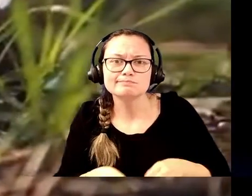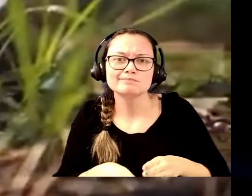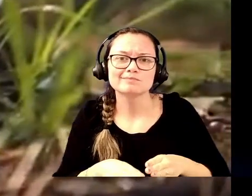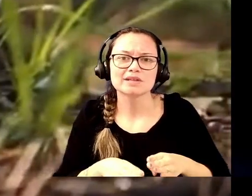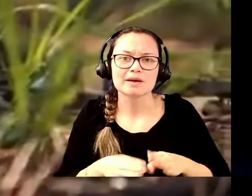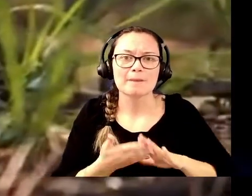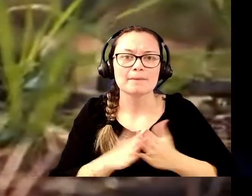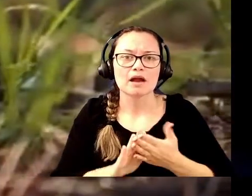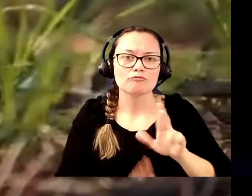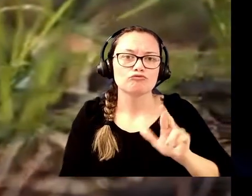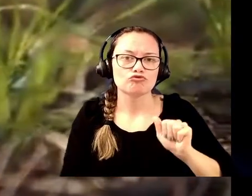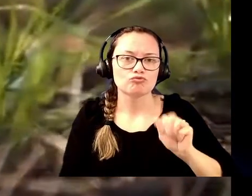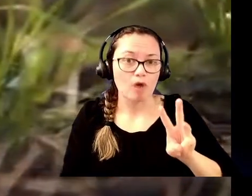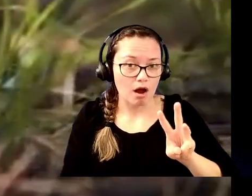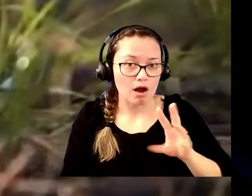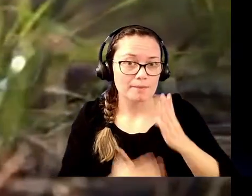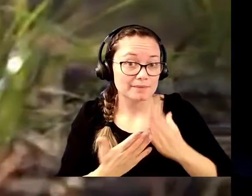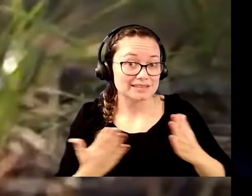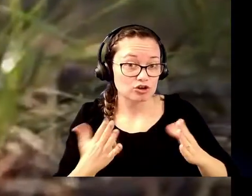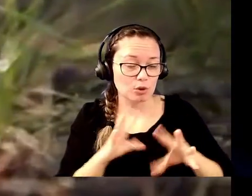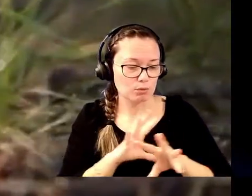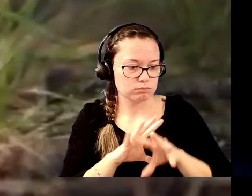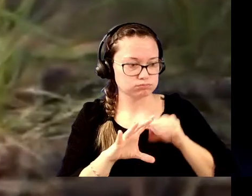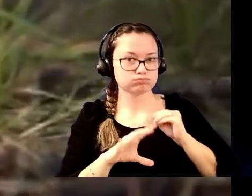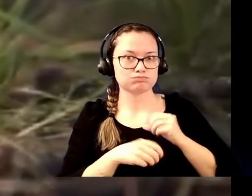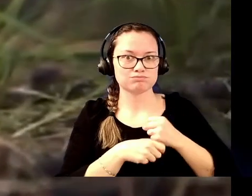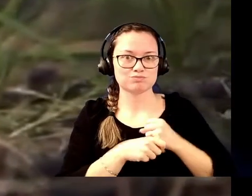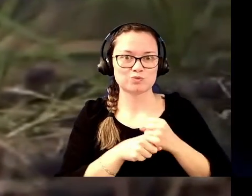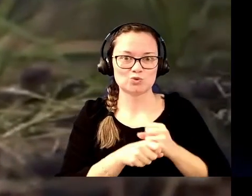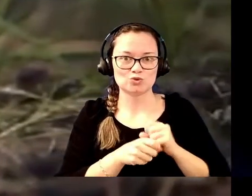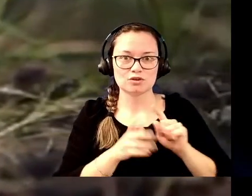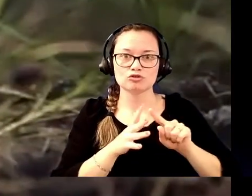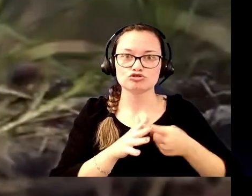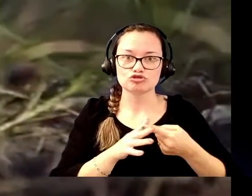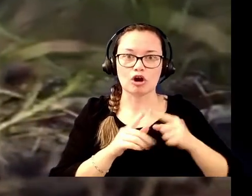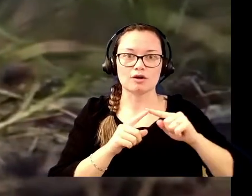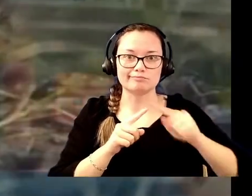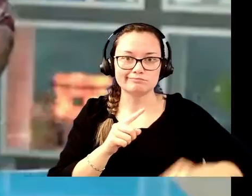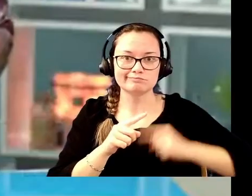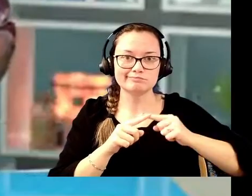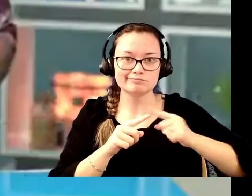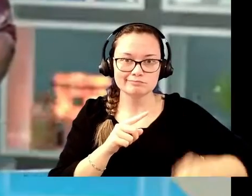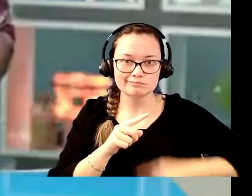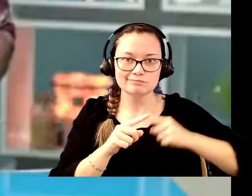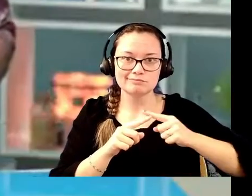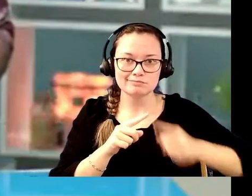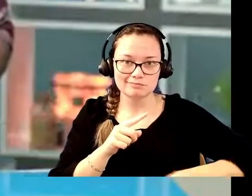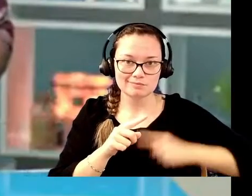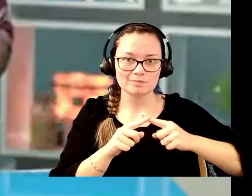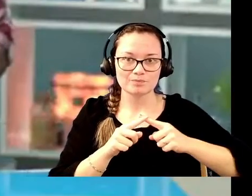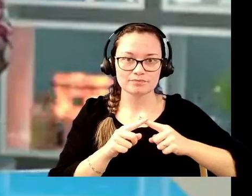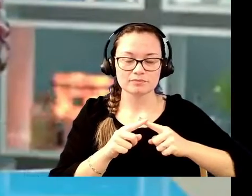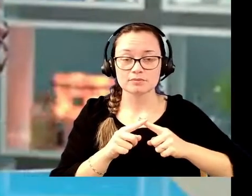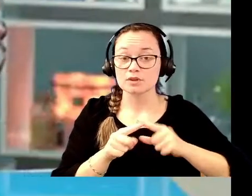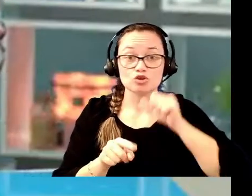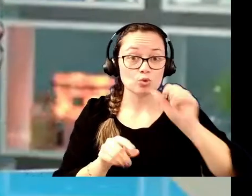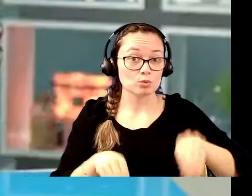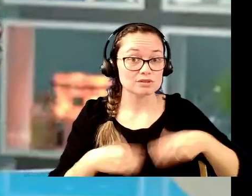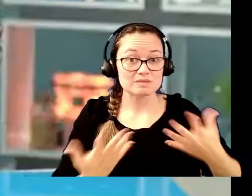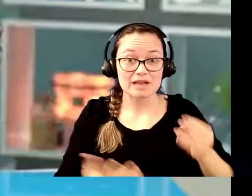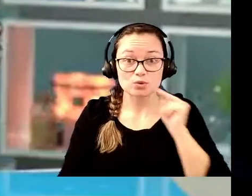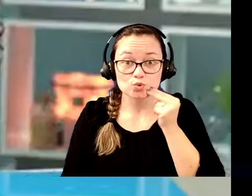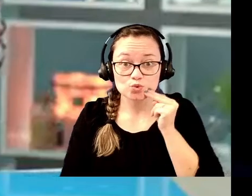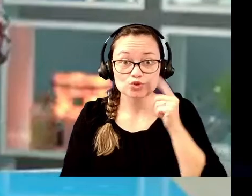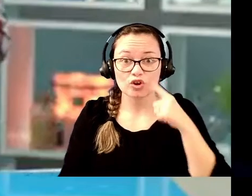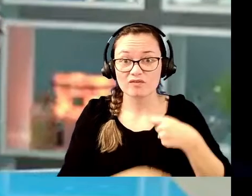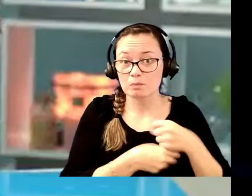raw materials, which are then reabsorbed by the producers. And it keeps this whole thing going, because if we don't supply the nutrients to keep these